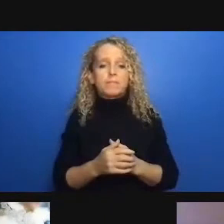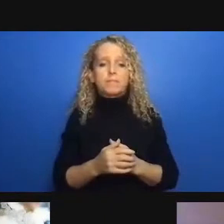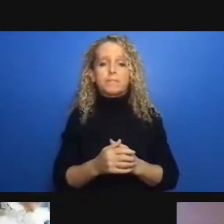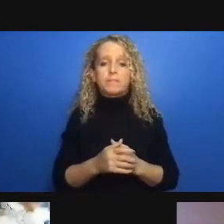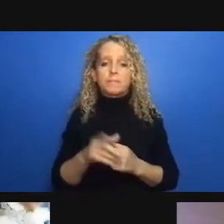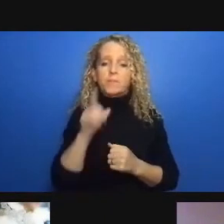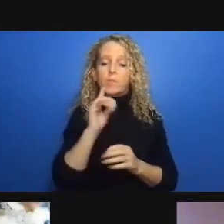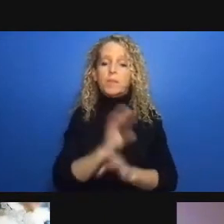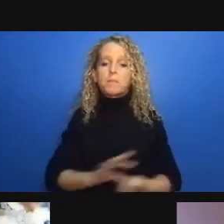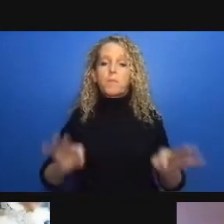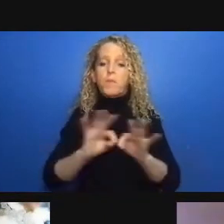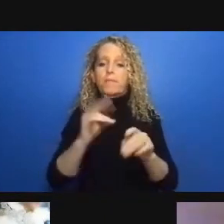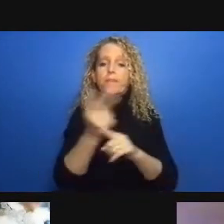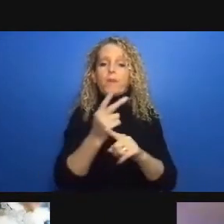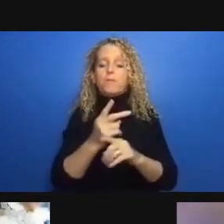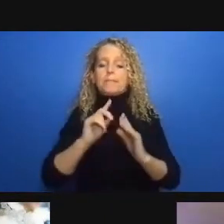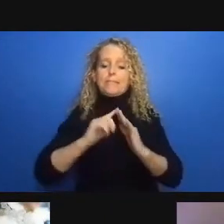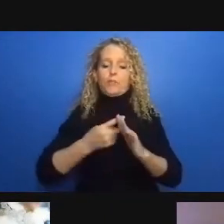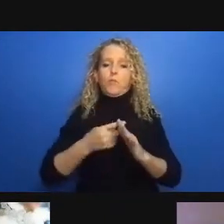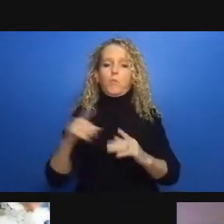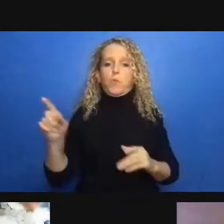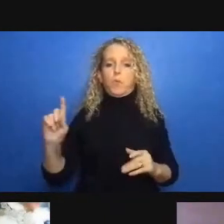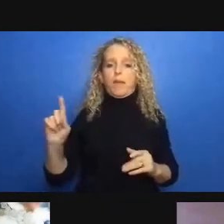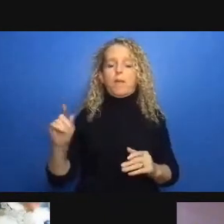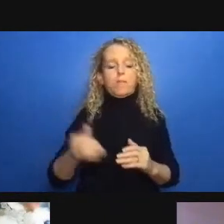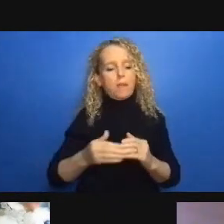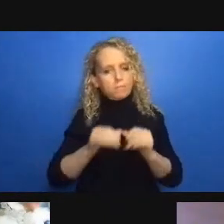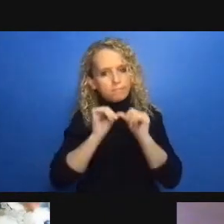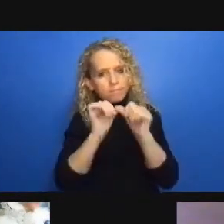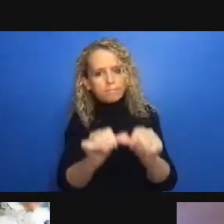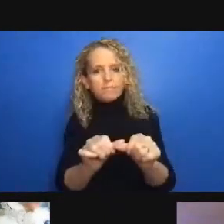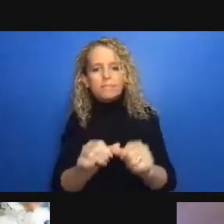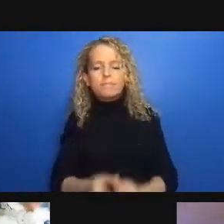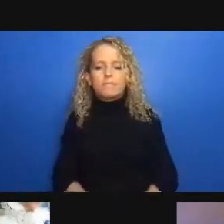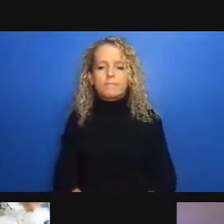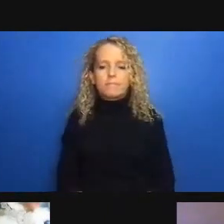first start and make a dent in this big problem?